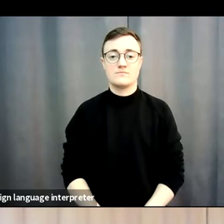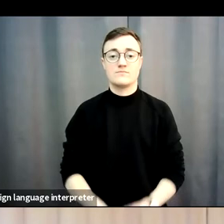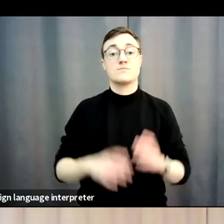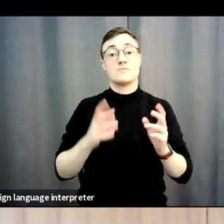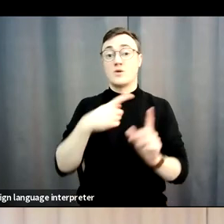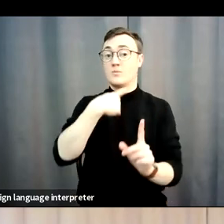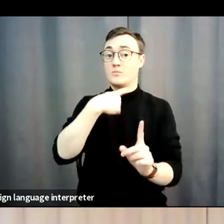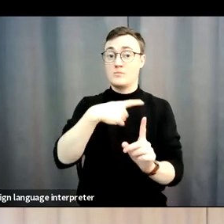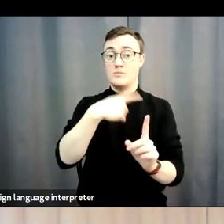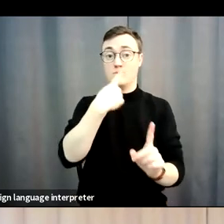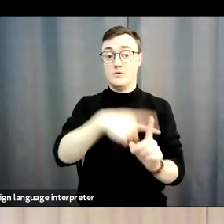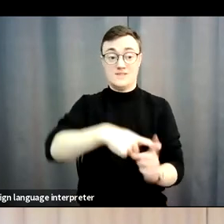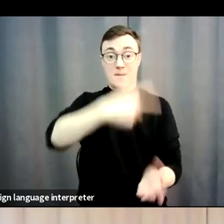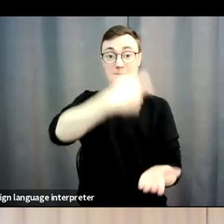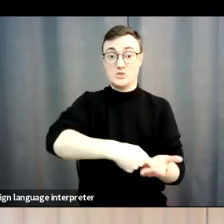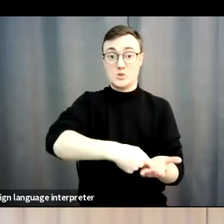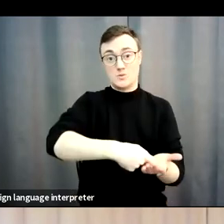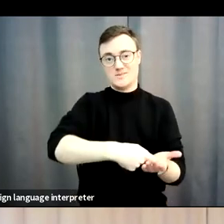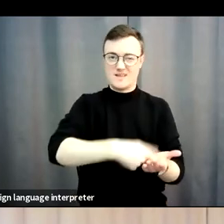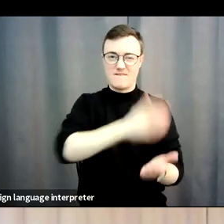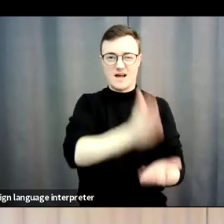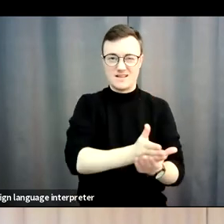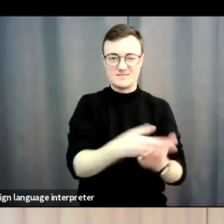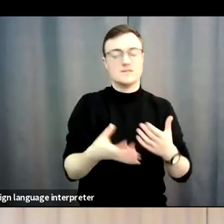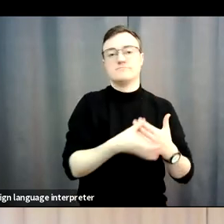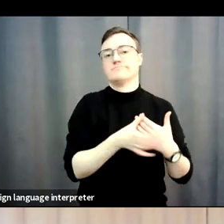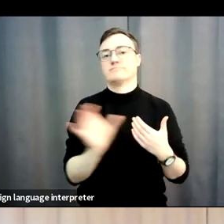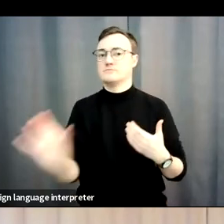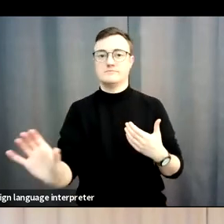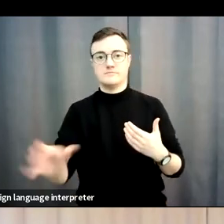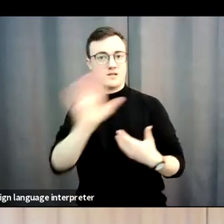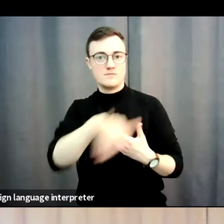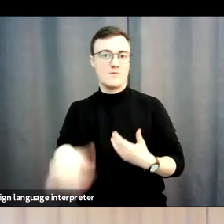from decision making that is really important to them.